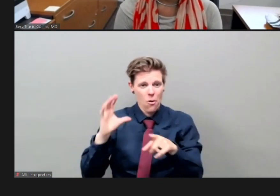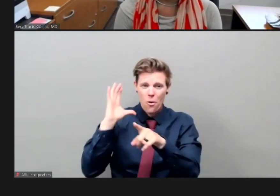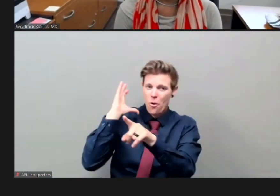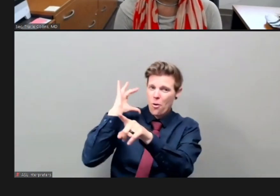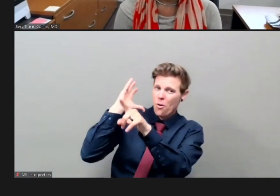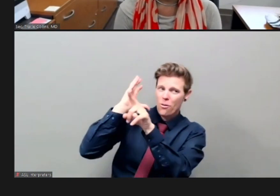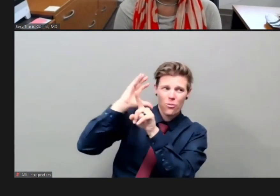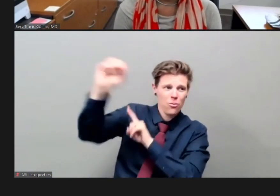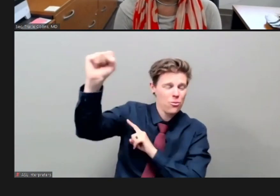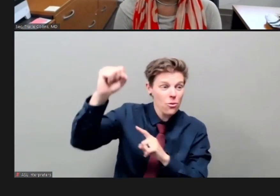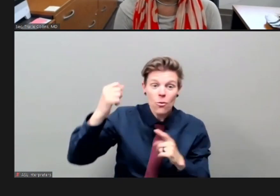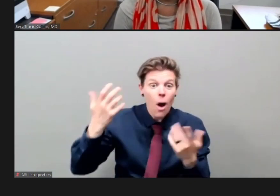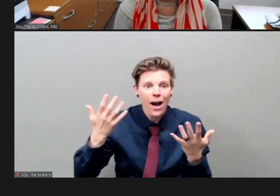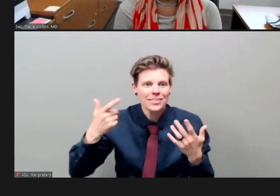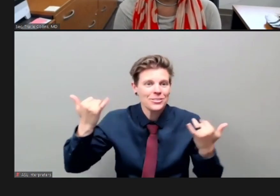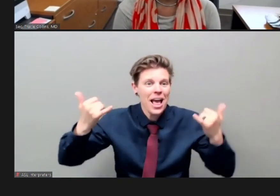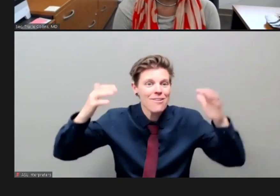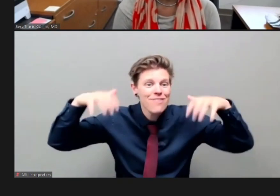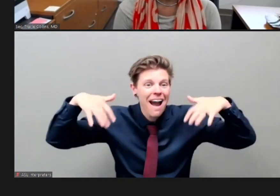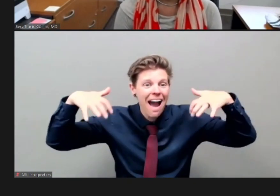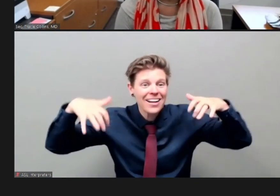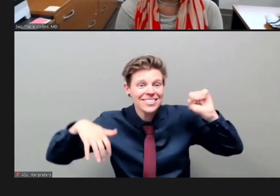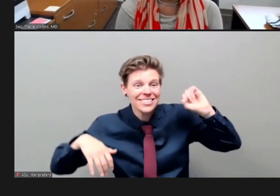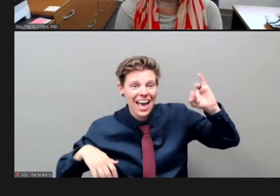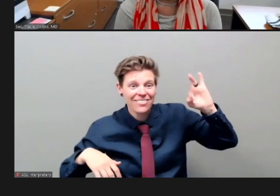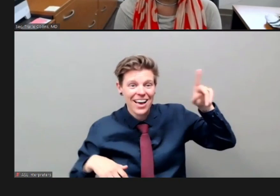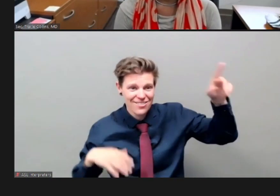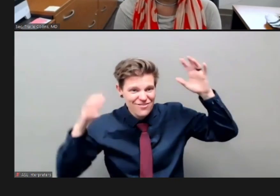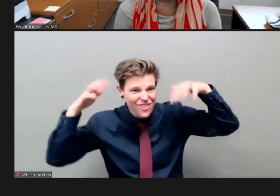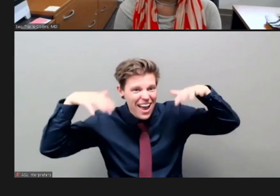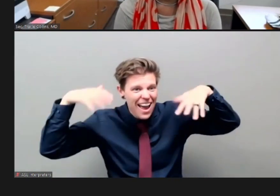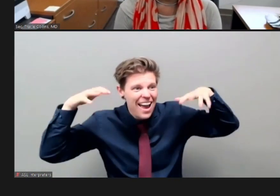raining in Santa Fe. So